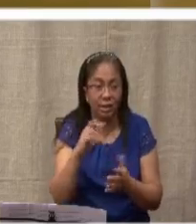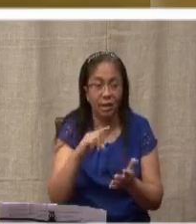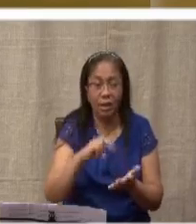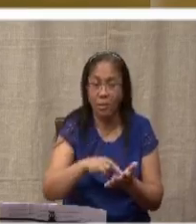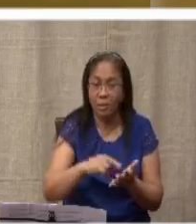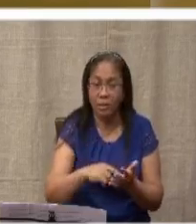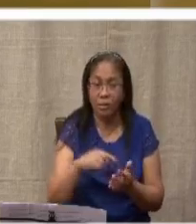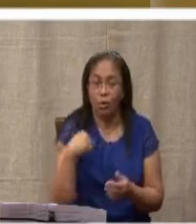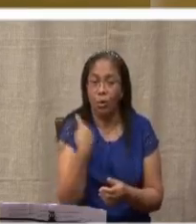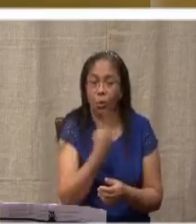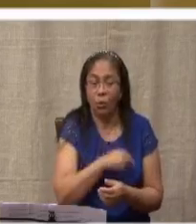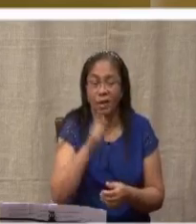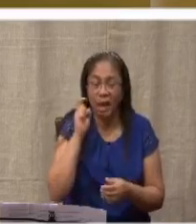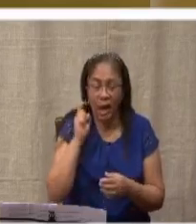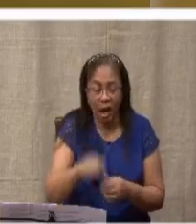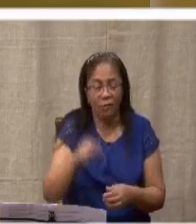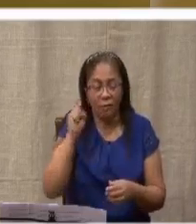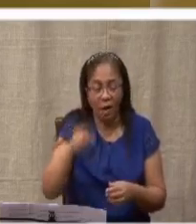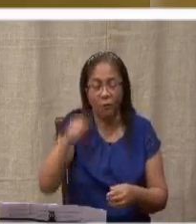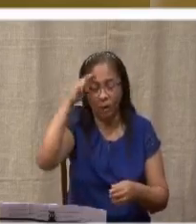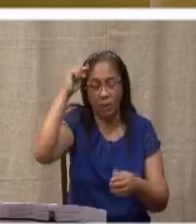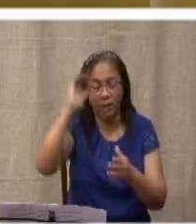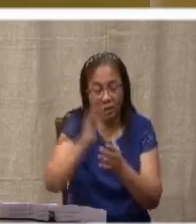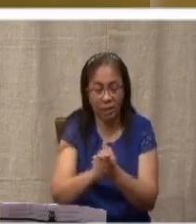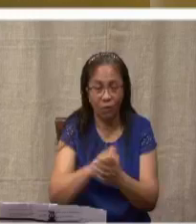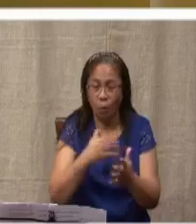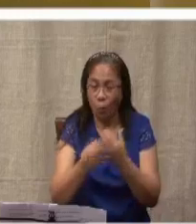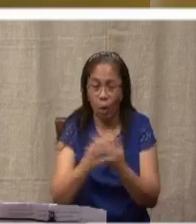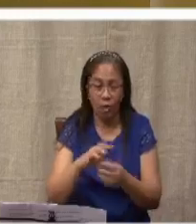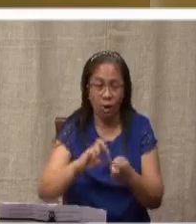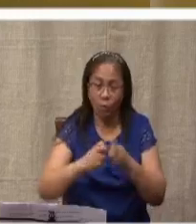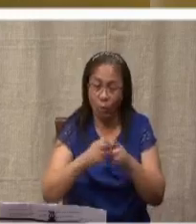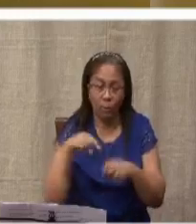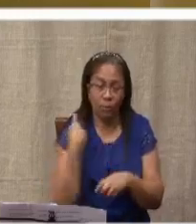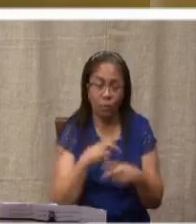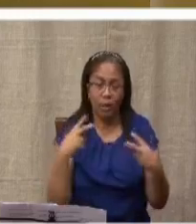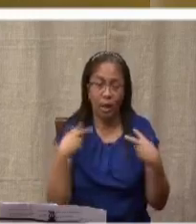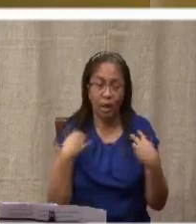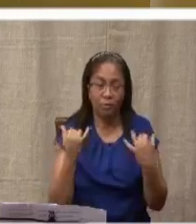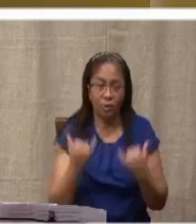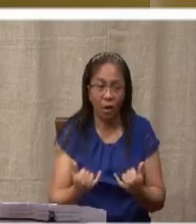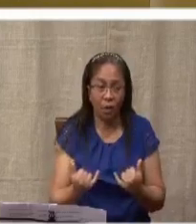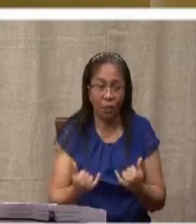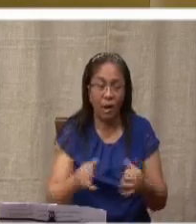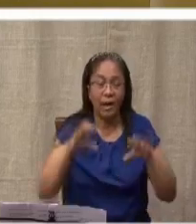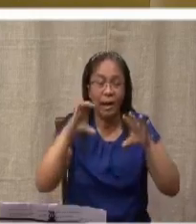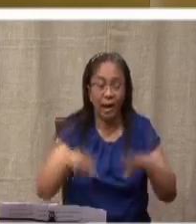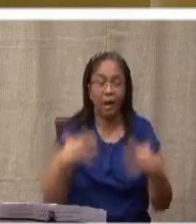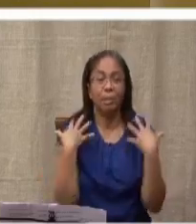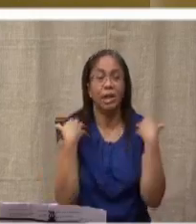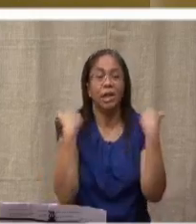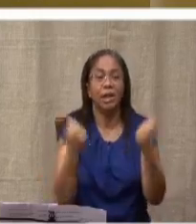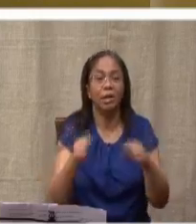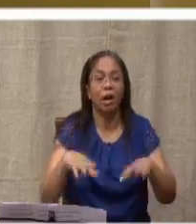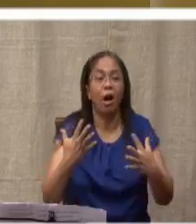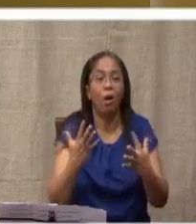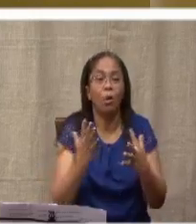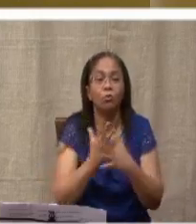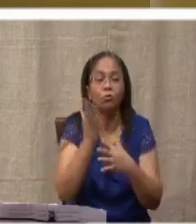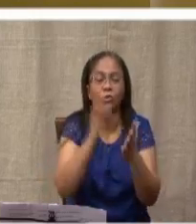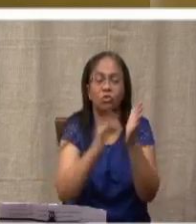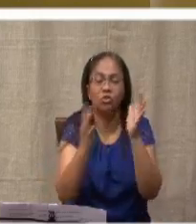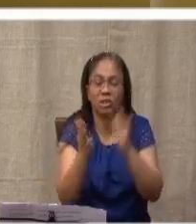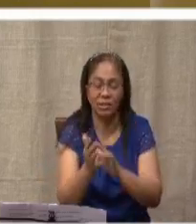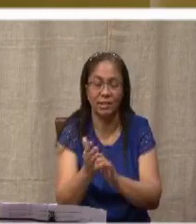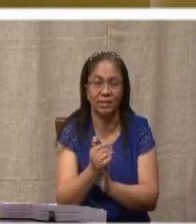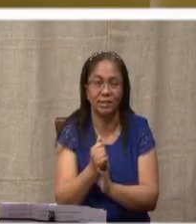paralysis that we experience in our families and in our own life right now can be healed by this jesus